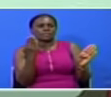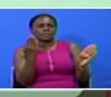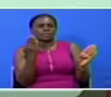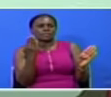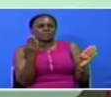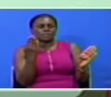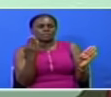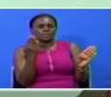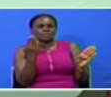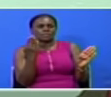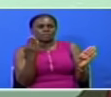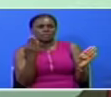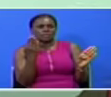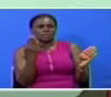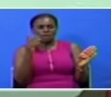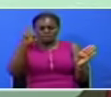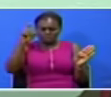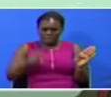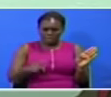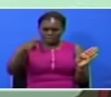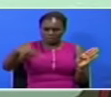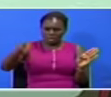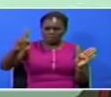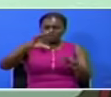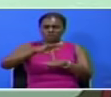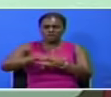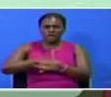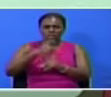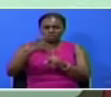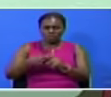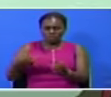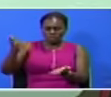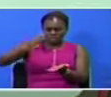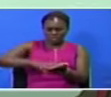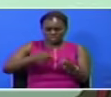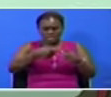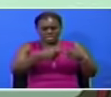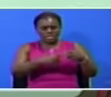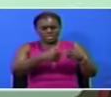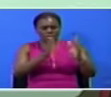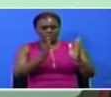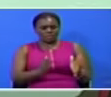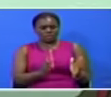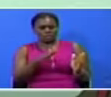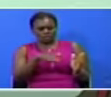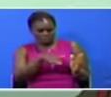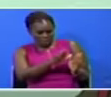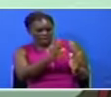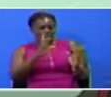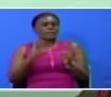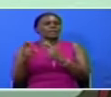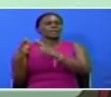bus or the structure itself has to be approved by a registered engineer, who will be held